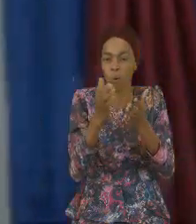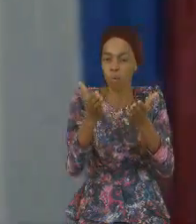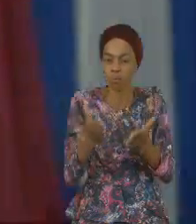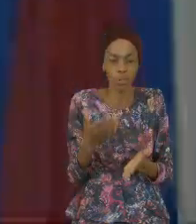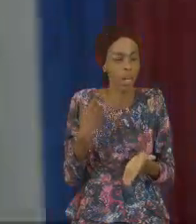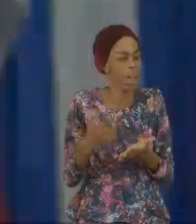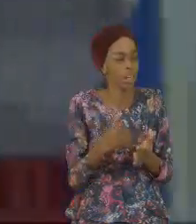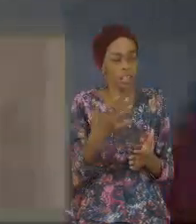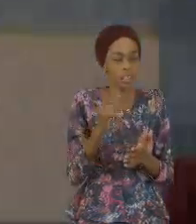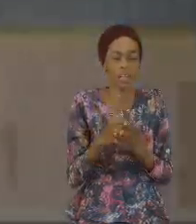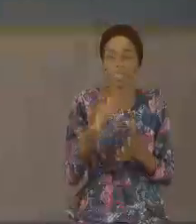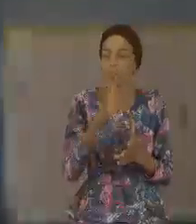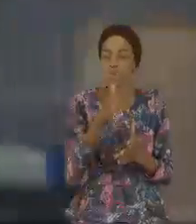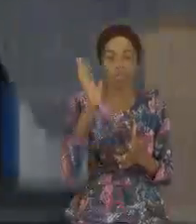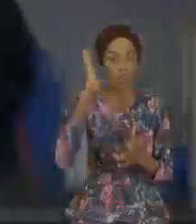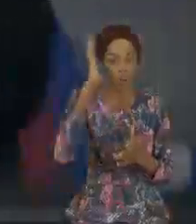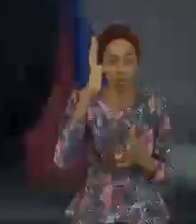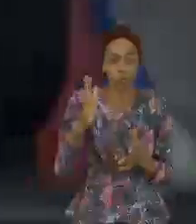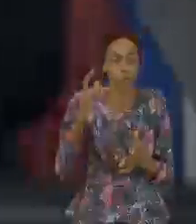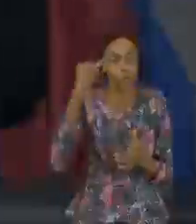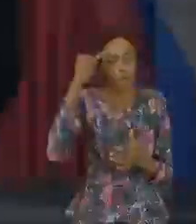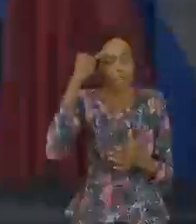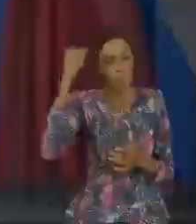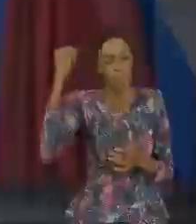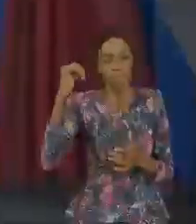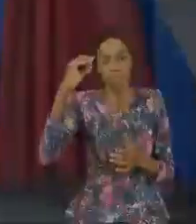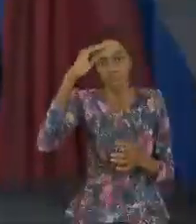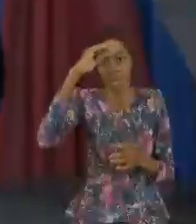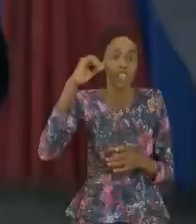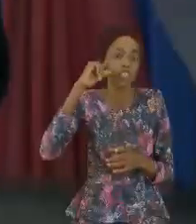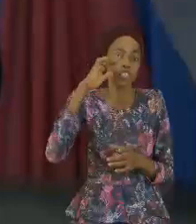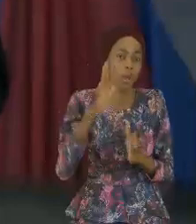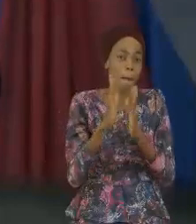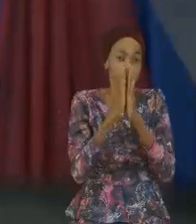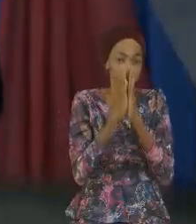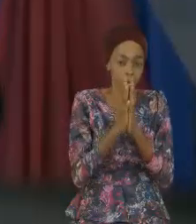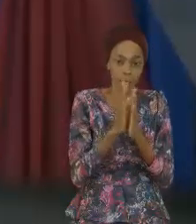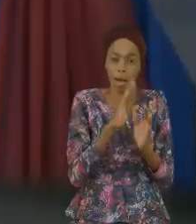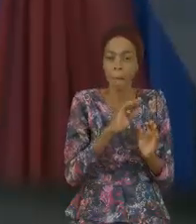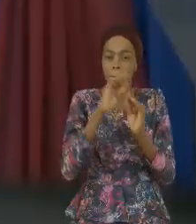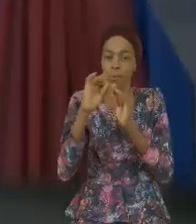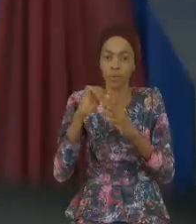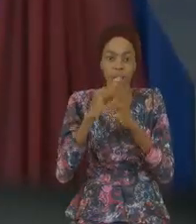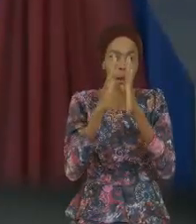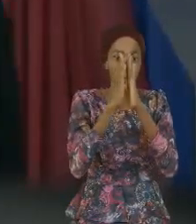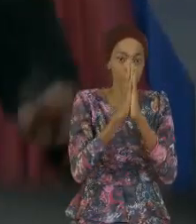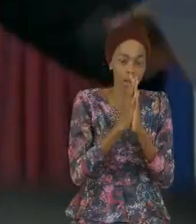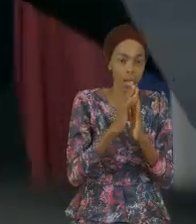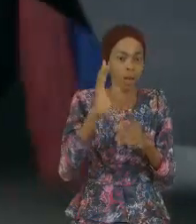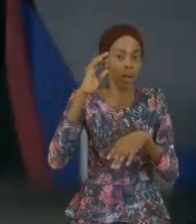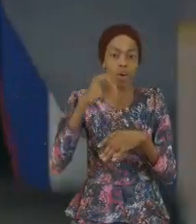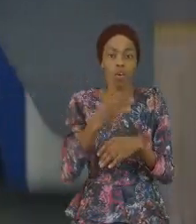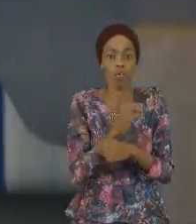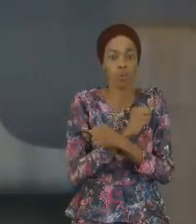ever imagine, he poured that prayer of love, desire of love on that child.